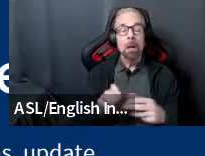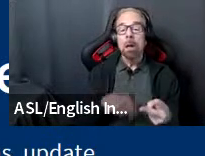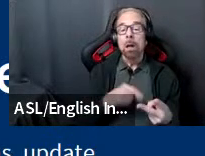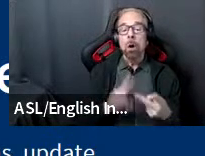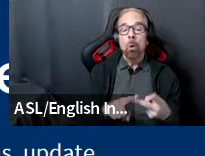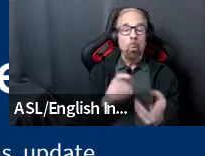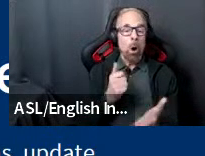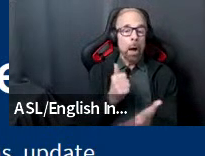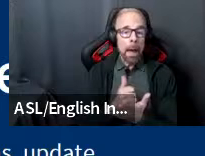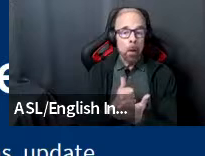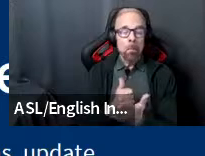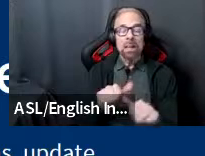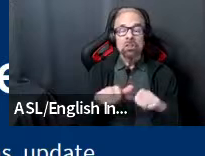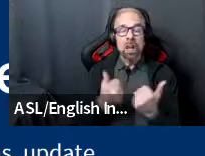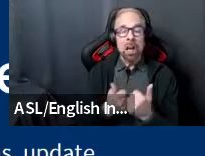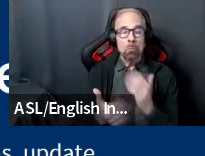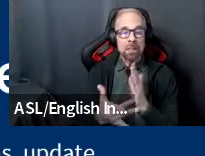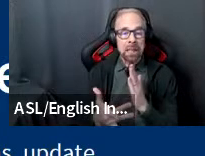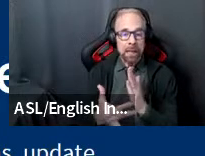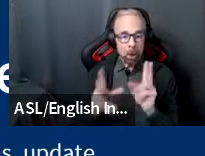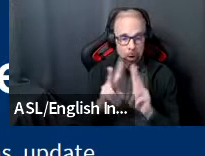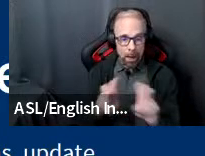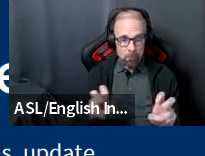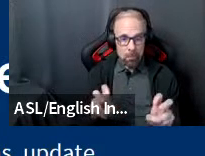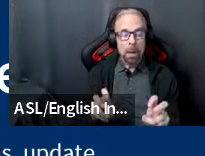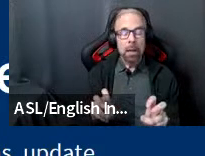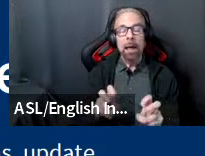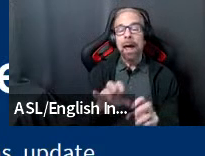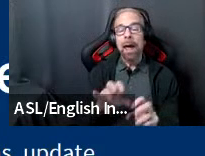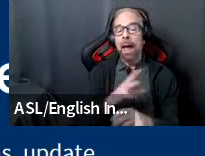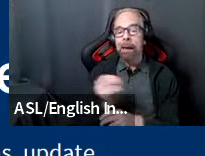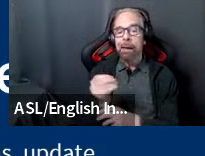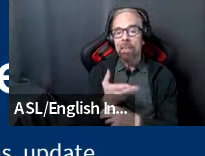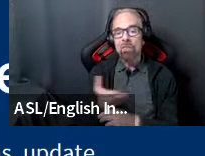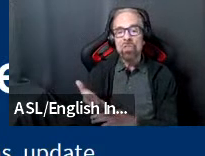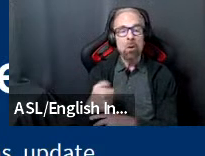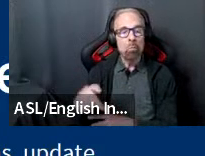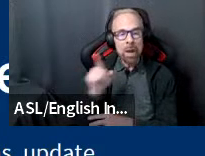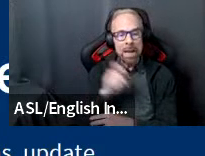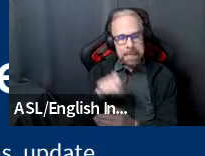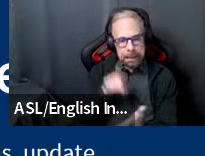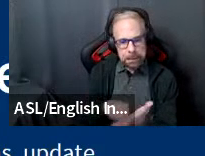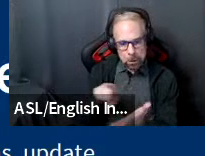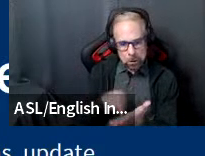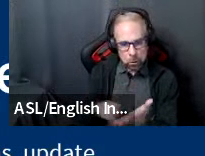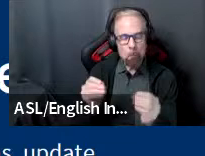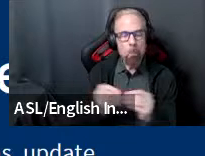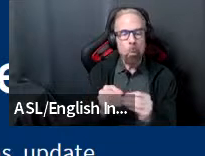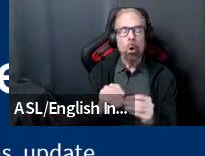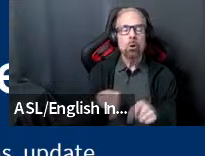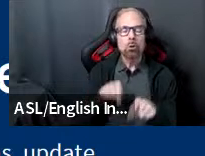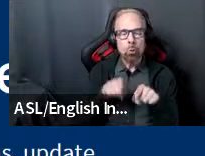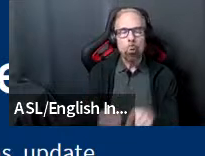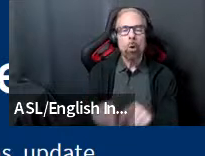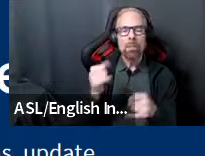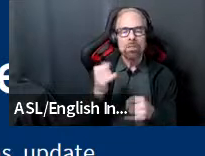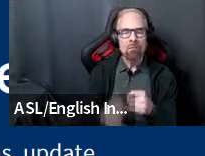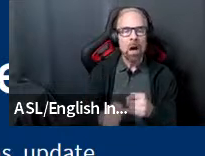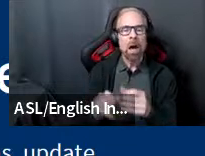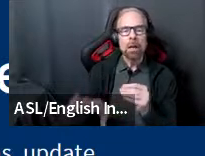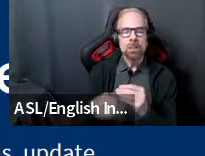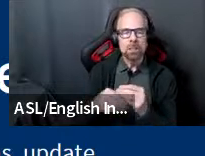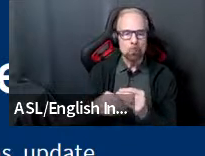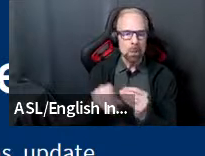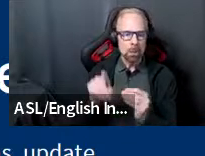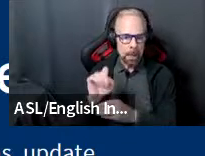shape technical analysis and things that we need to explore more in this final supplemental